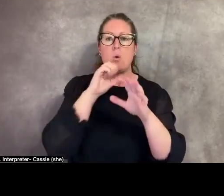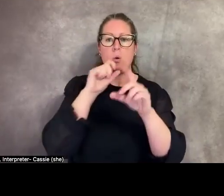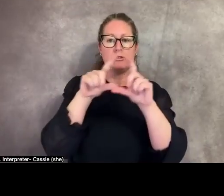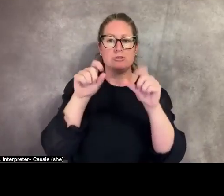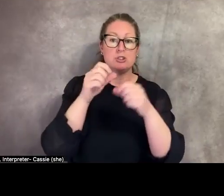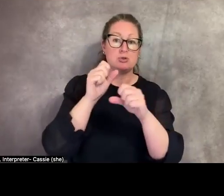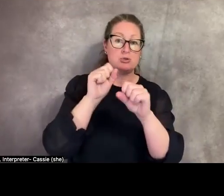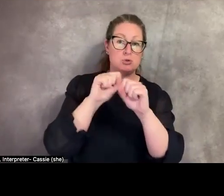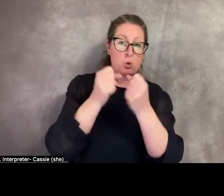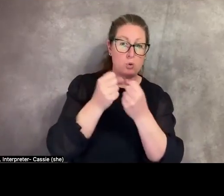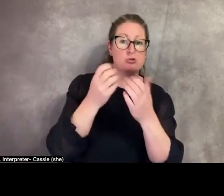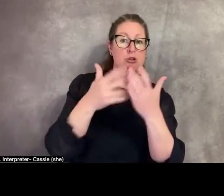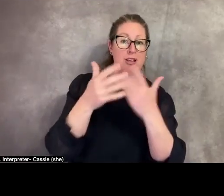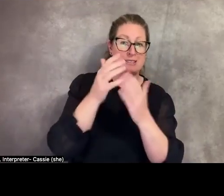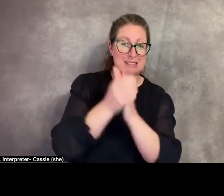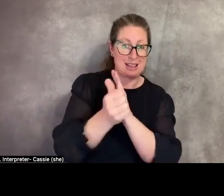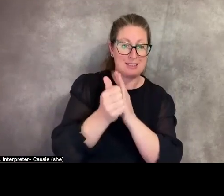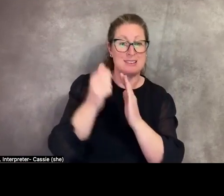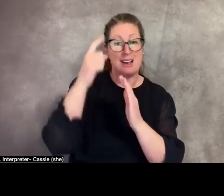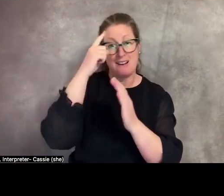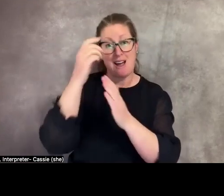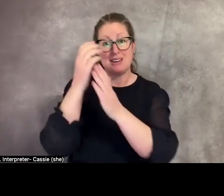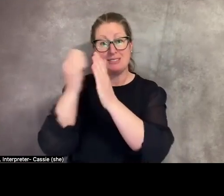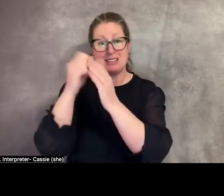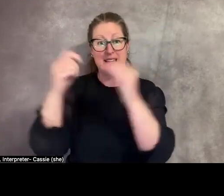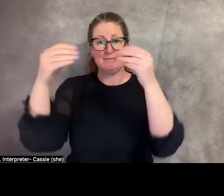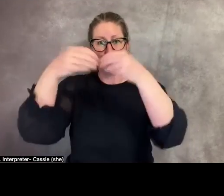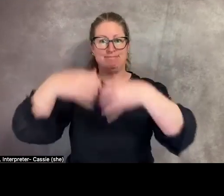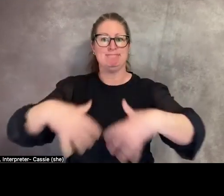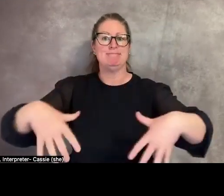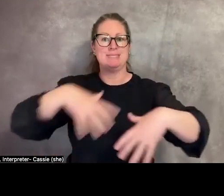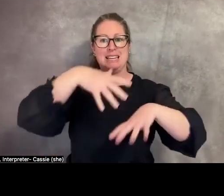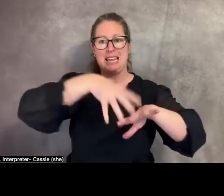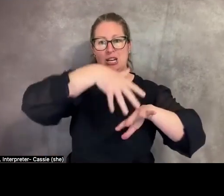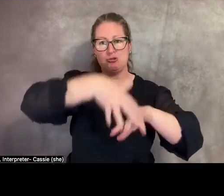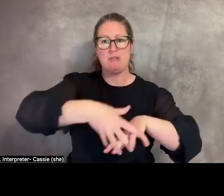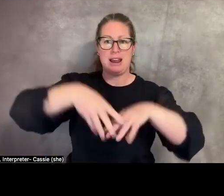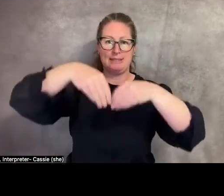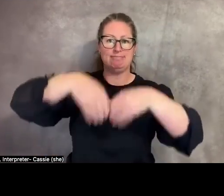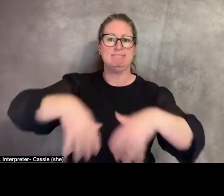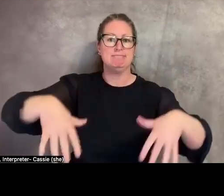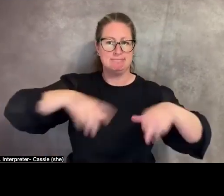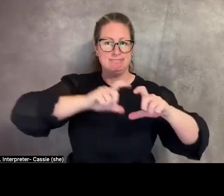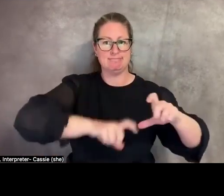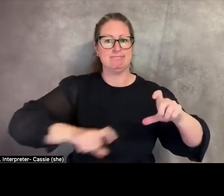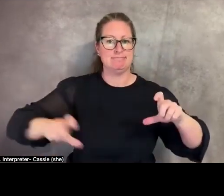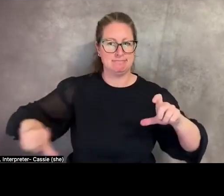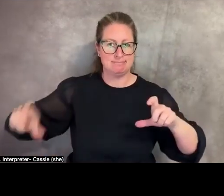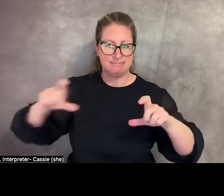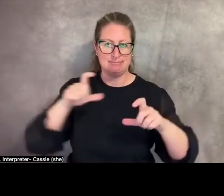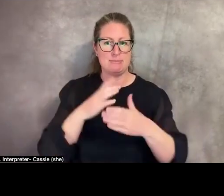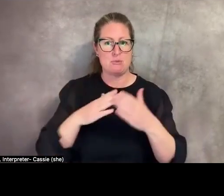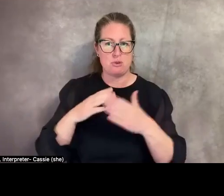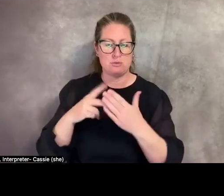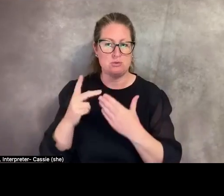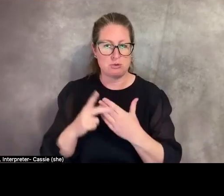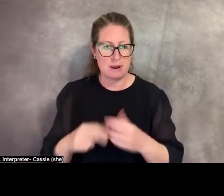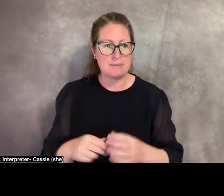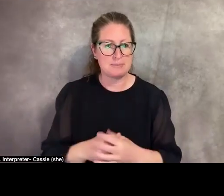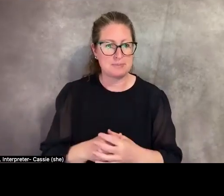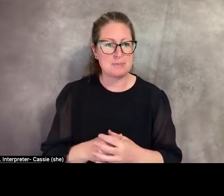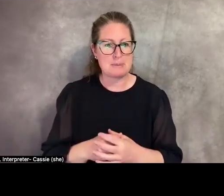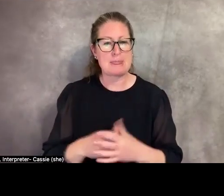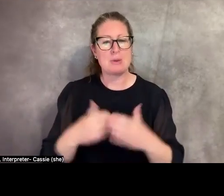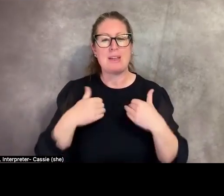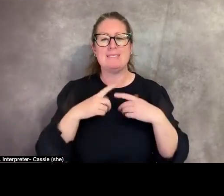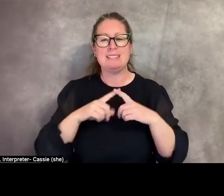skills being integrated into all of the different sessions in the program. The sessions thematically are